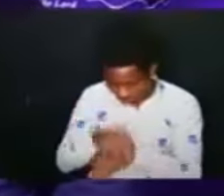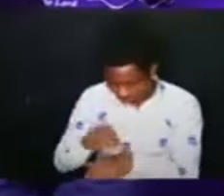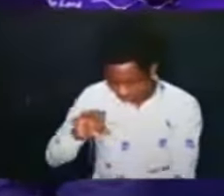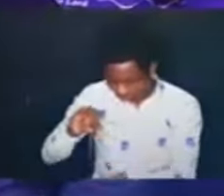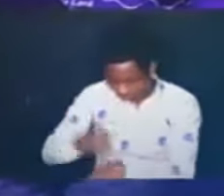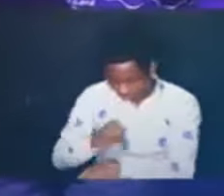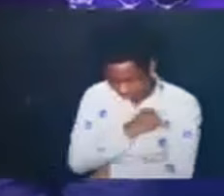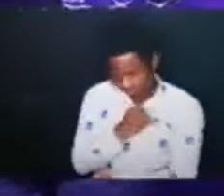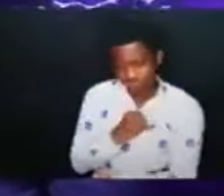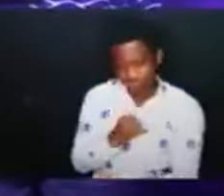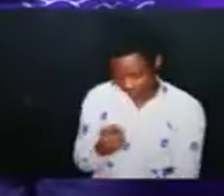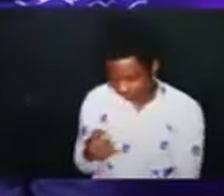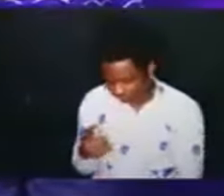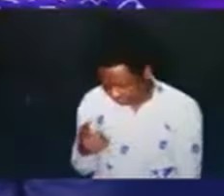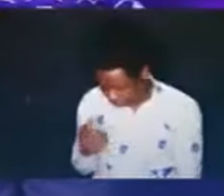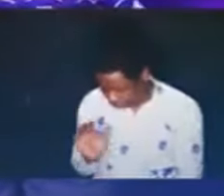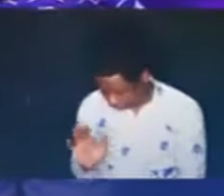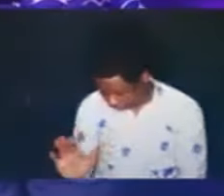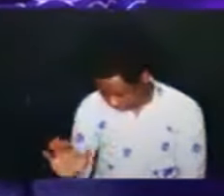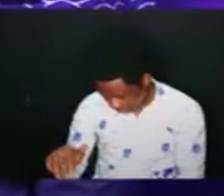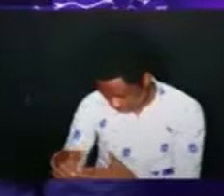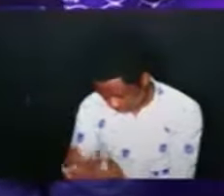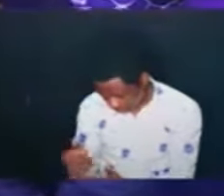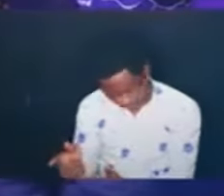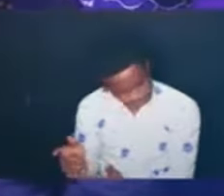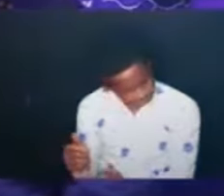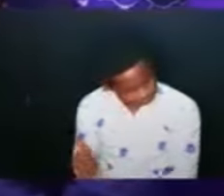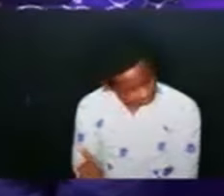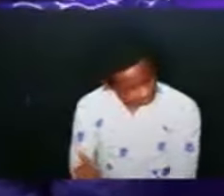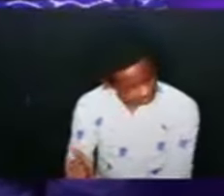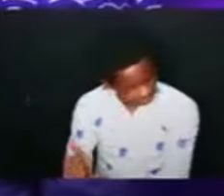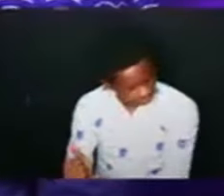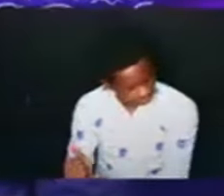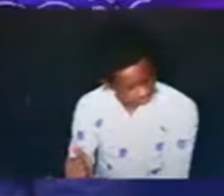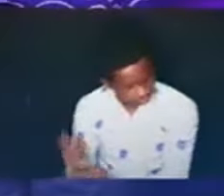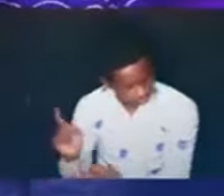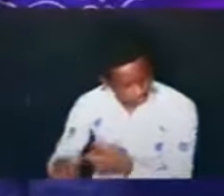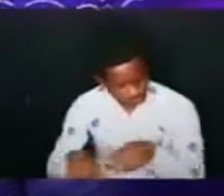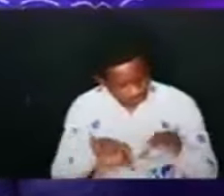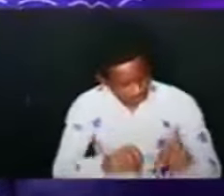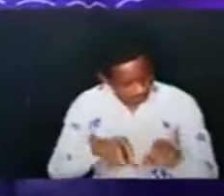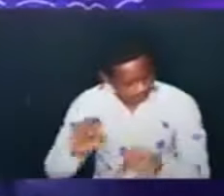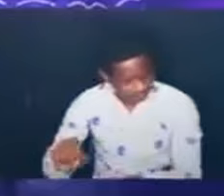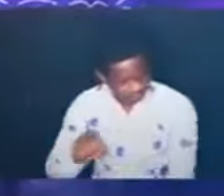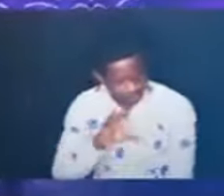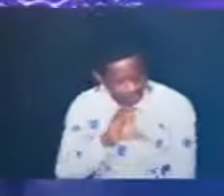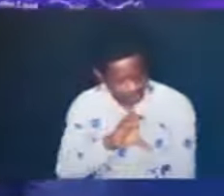And his role in the possessing of the Canaan agenda.